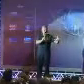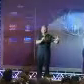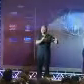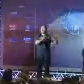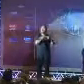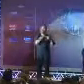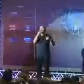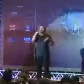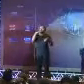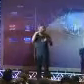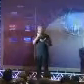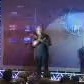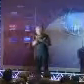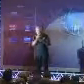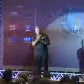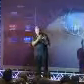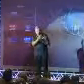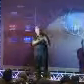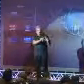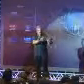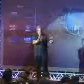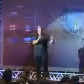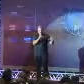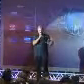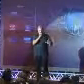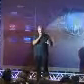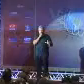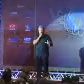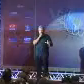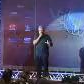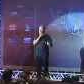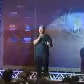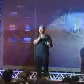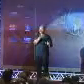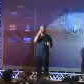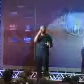There's programs out there that help business and enterprise.